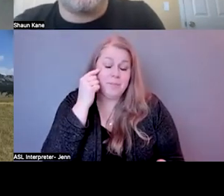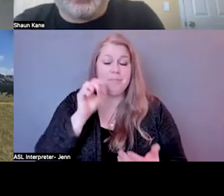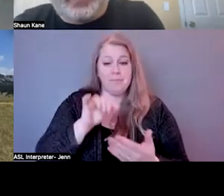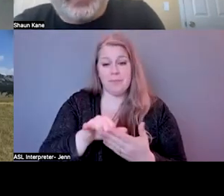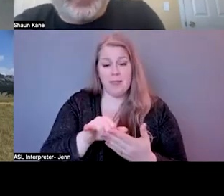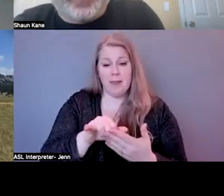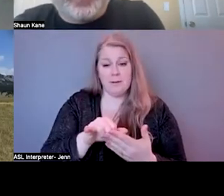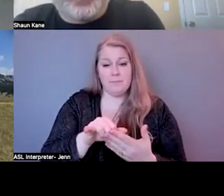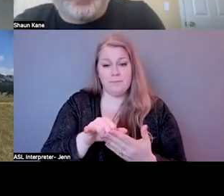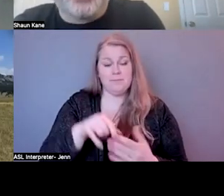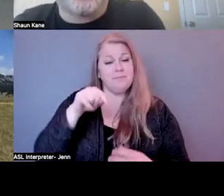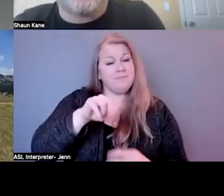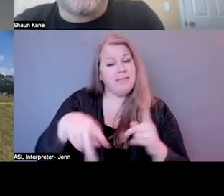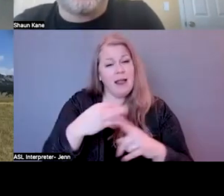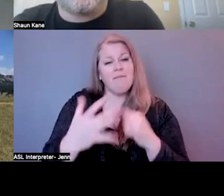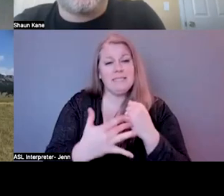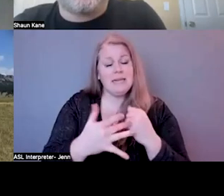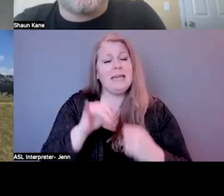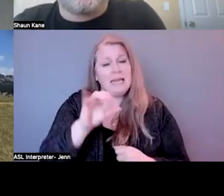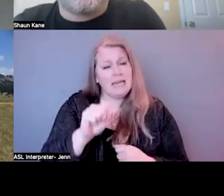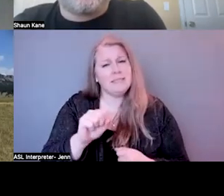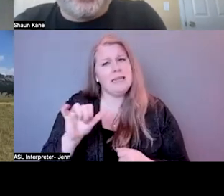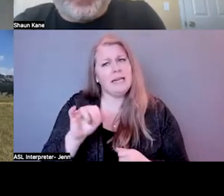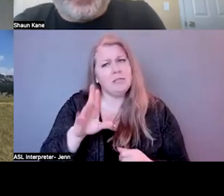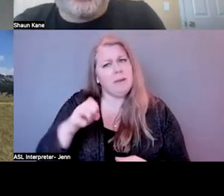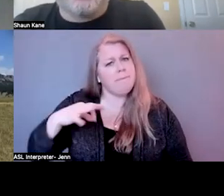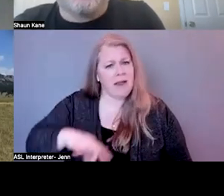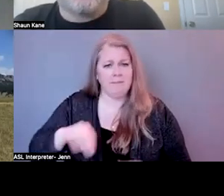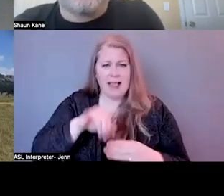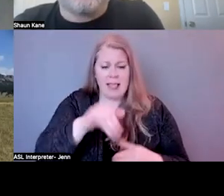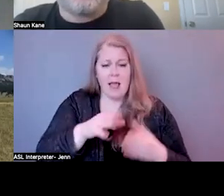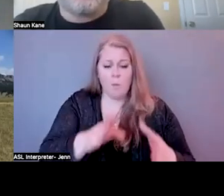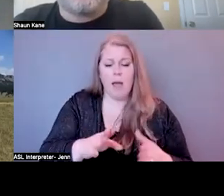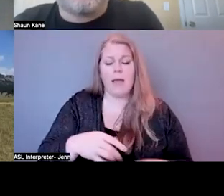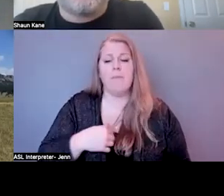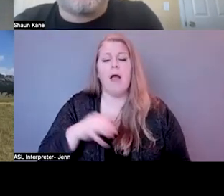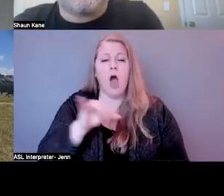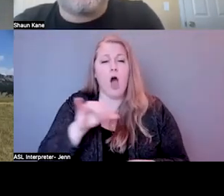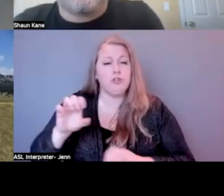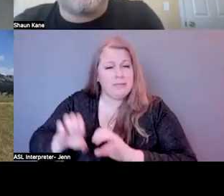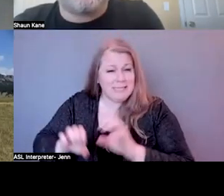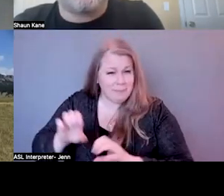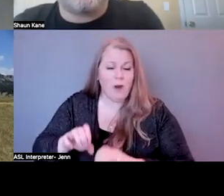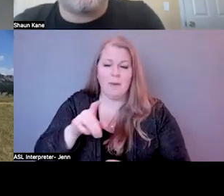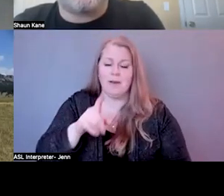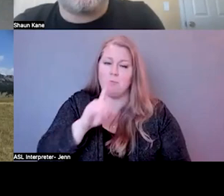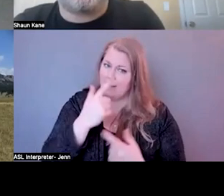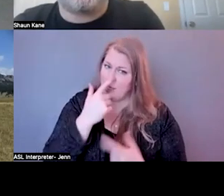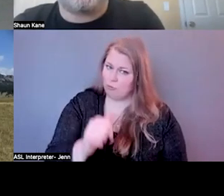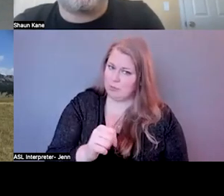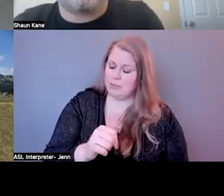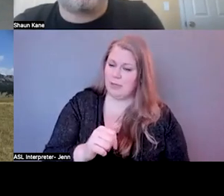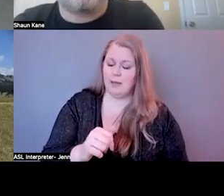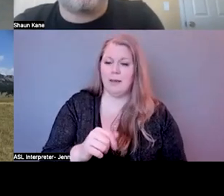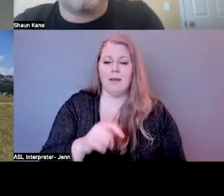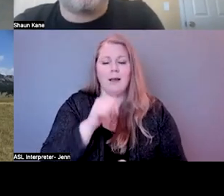that this technology is likely to be useful in this kind of way. I also did an experiment which was interesting, not